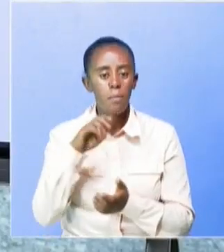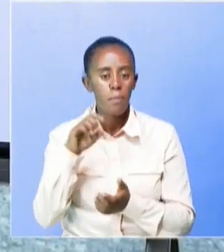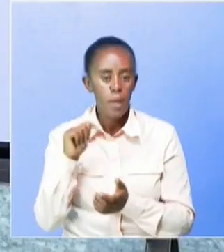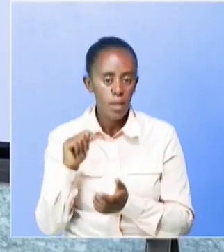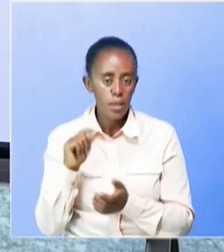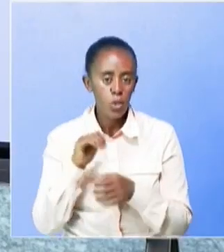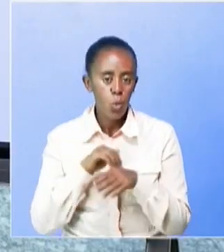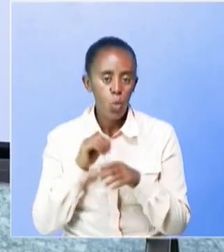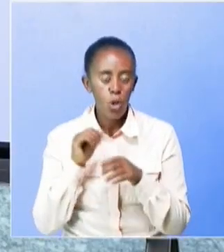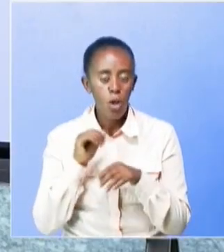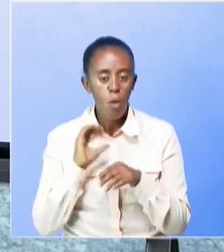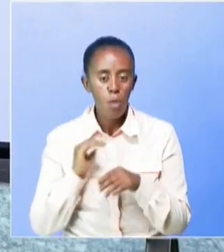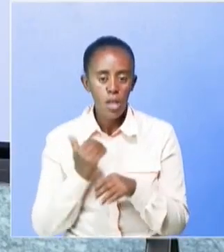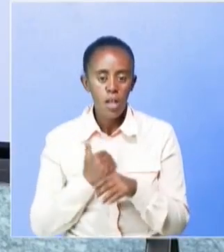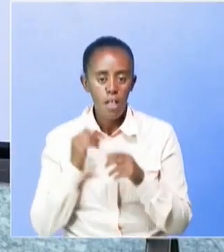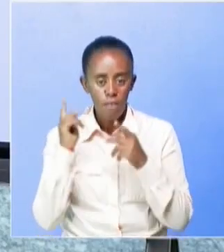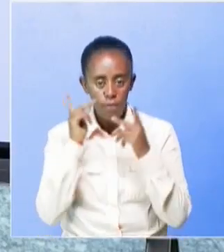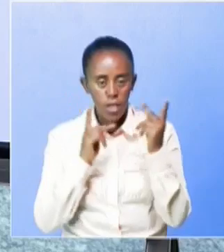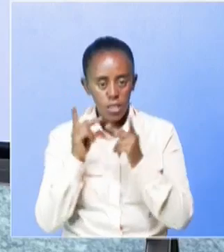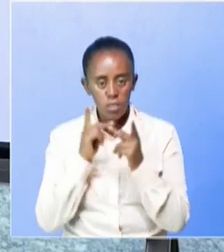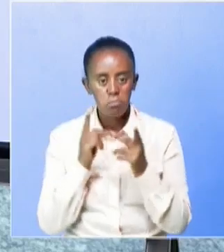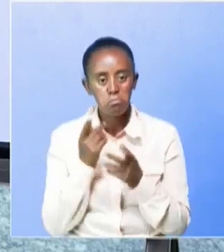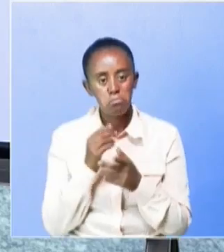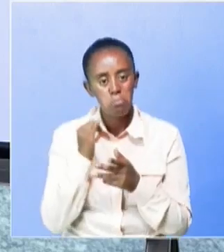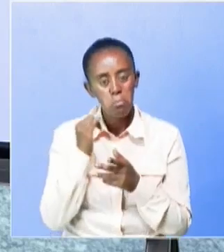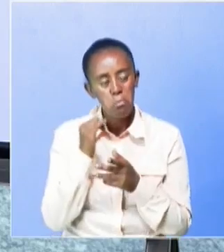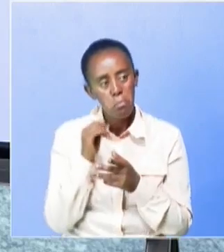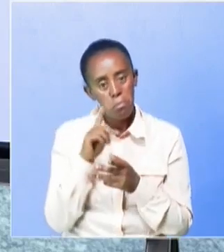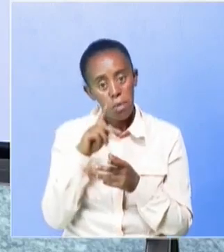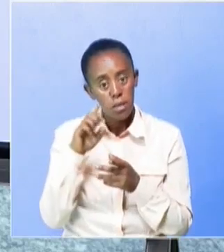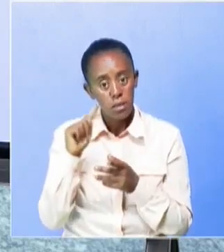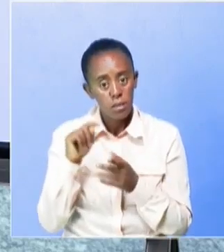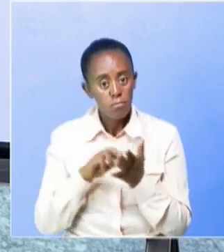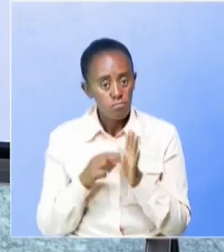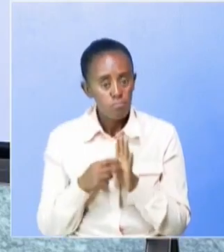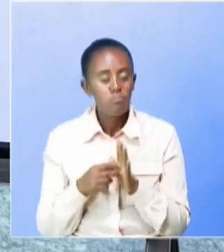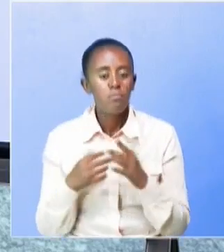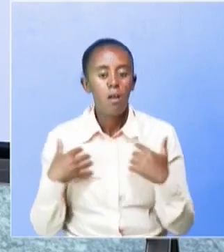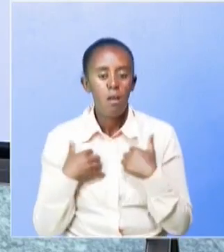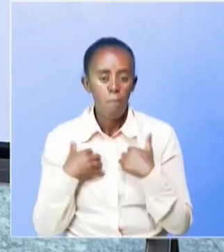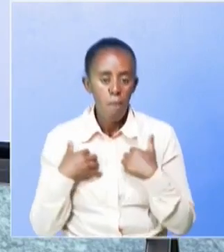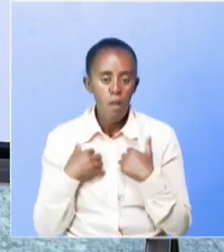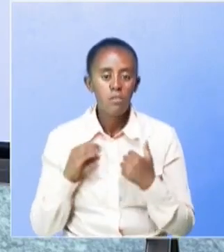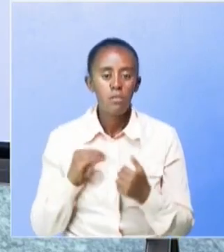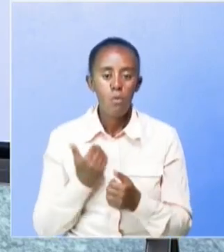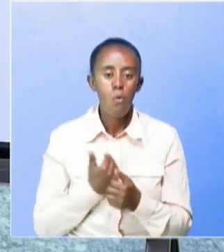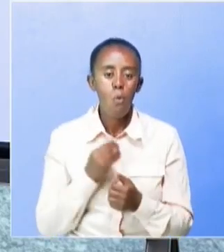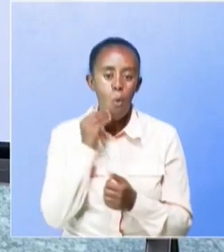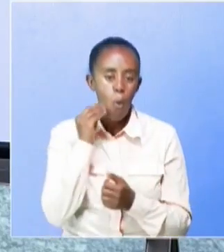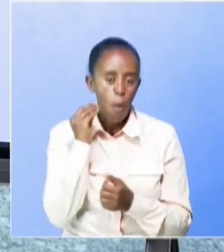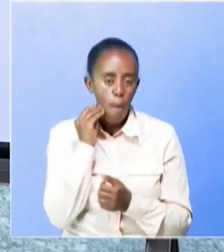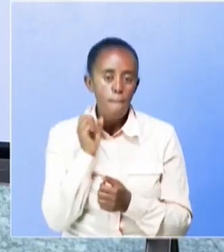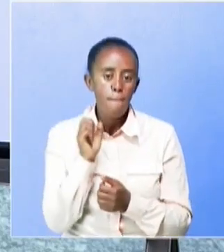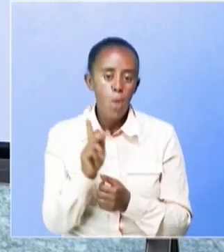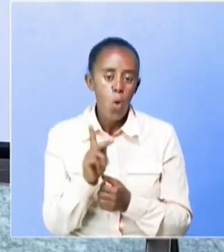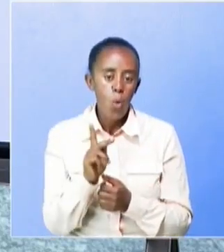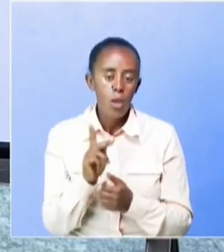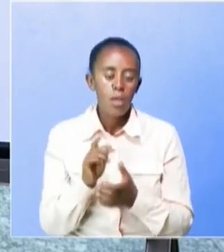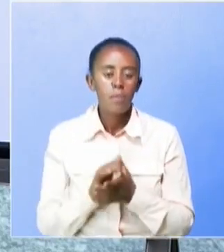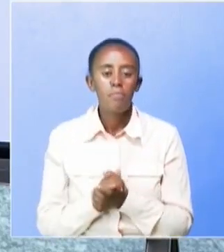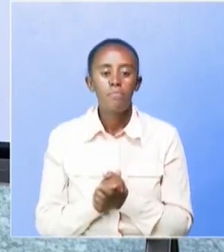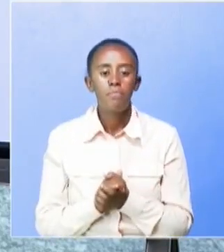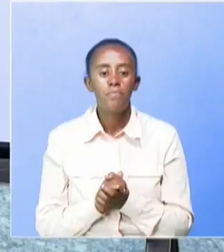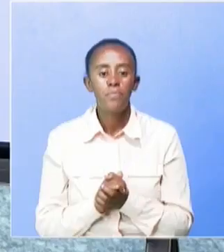our vacation. Pet is an animal that we raise at our home. Okay, if you